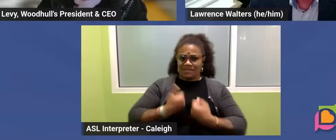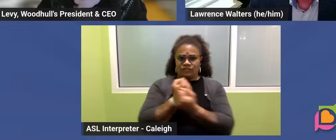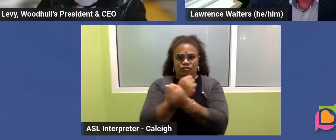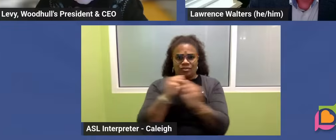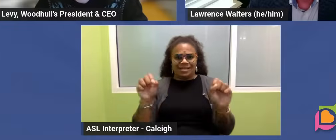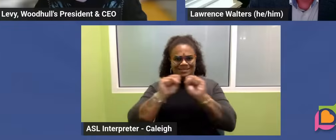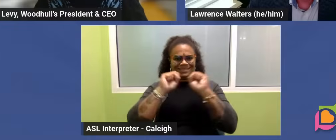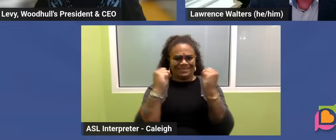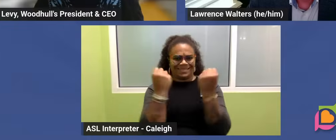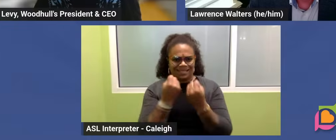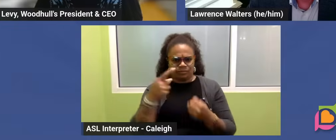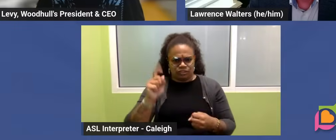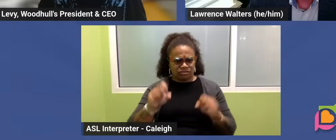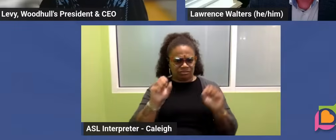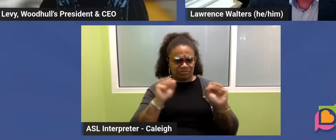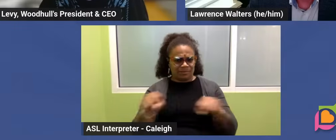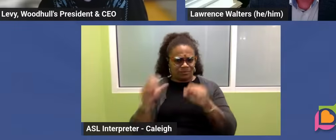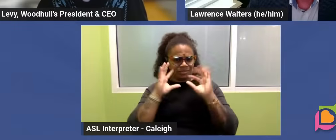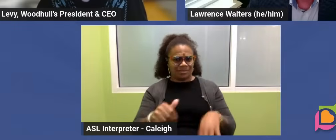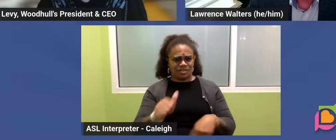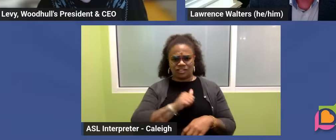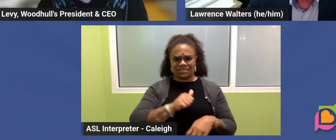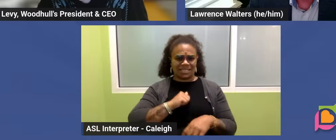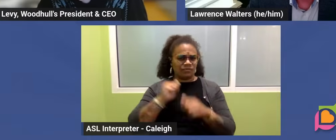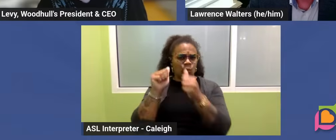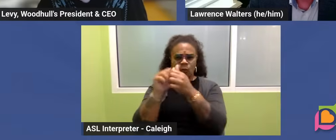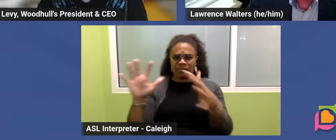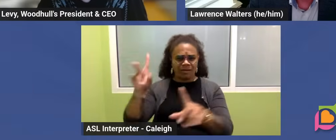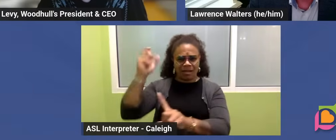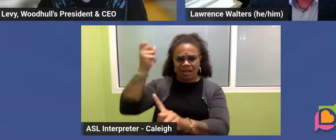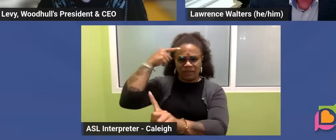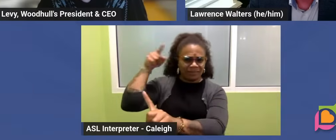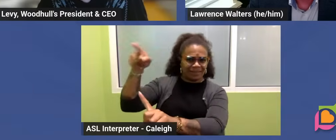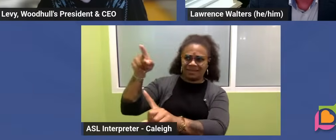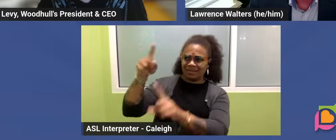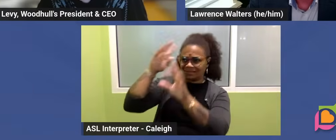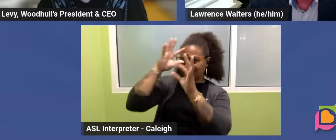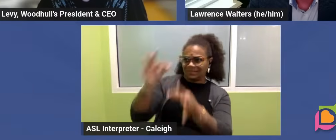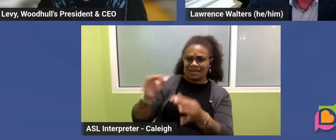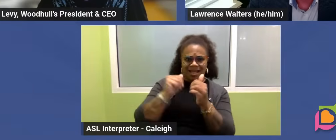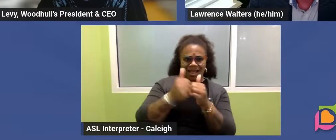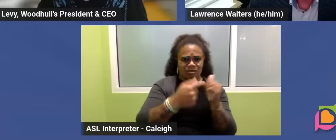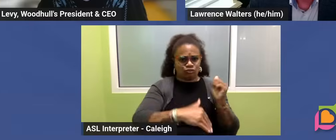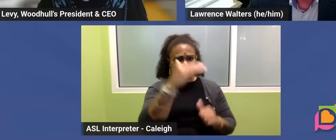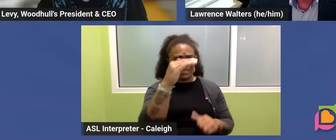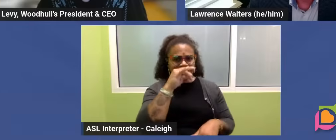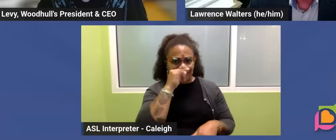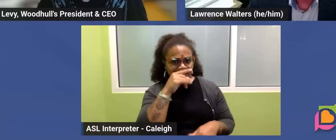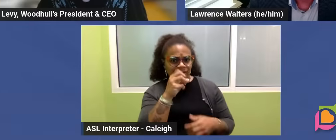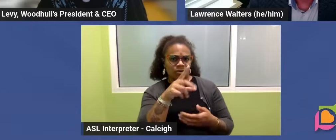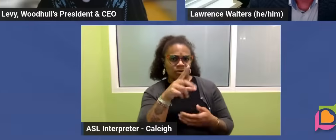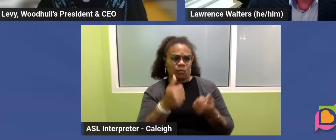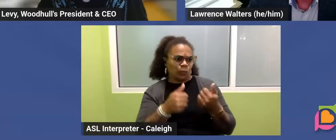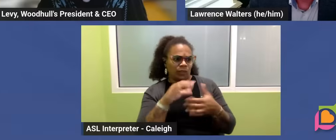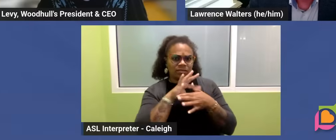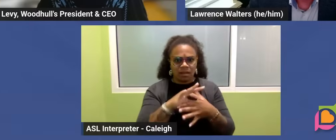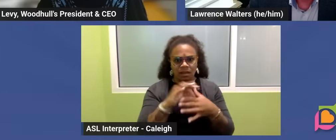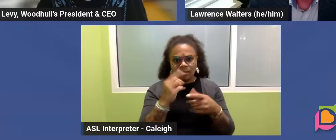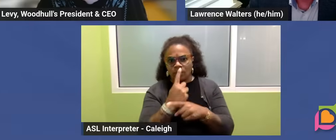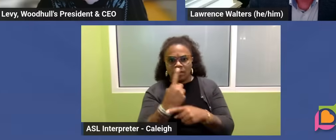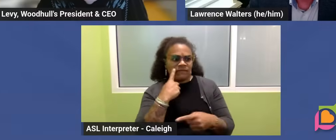decisions on, without the government deciding how to raise kids or what content is appropriate for which